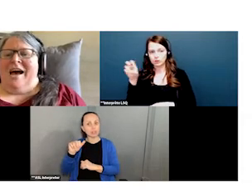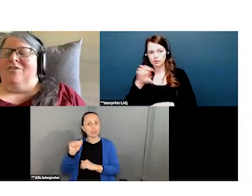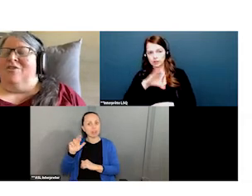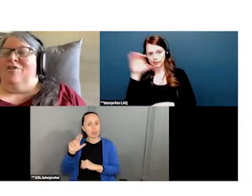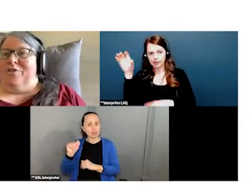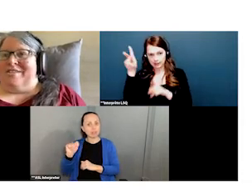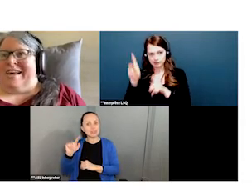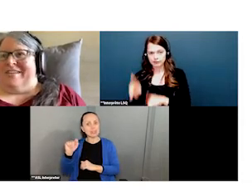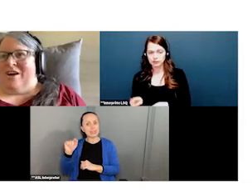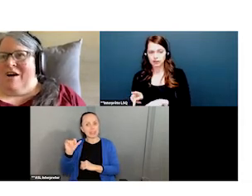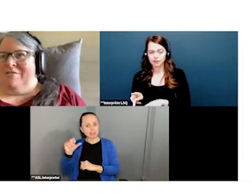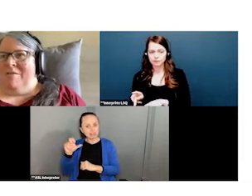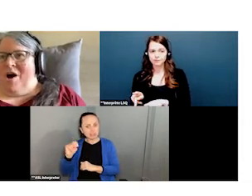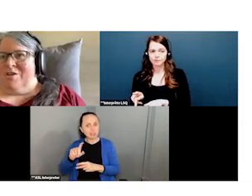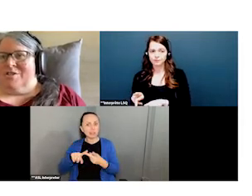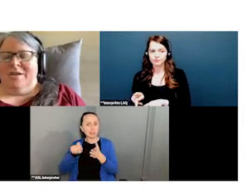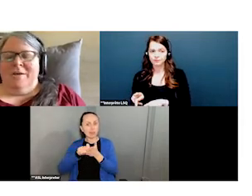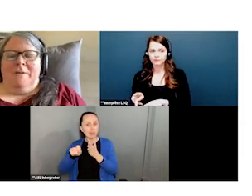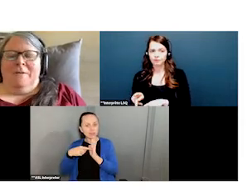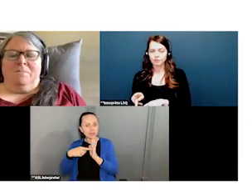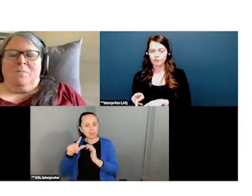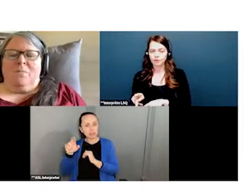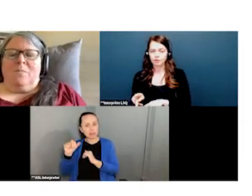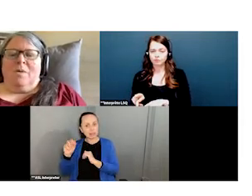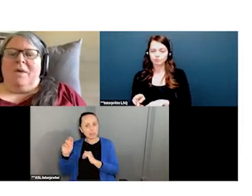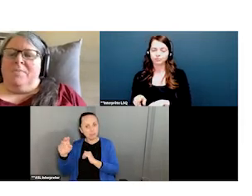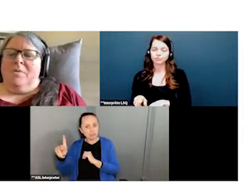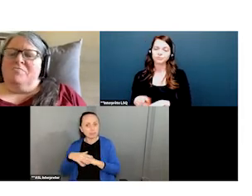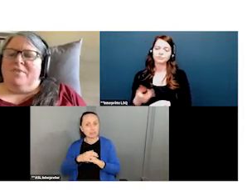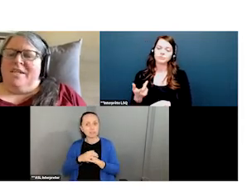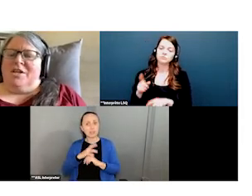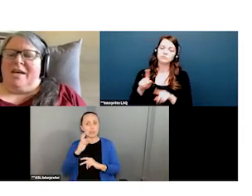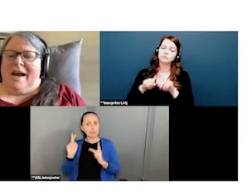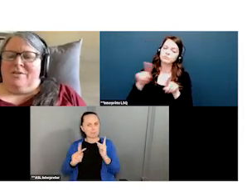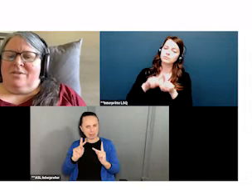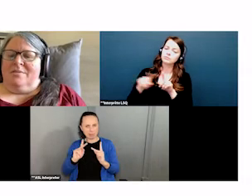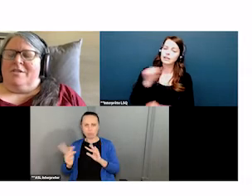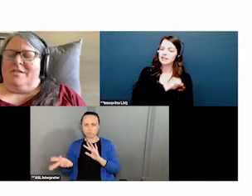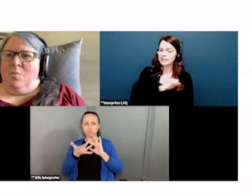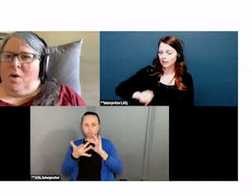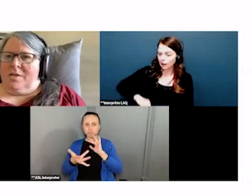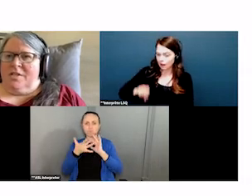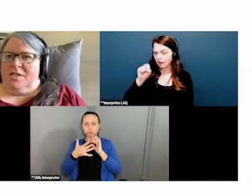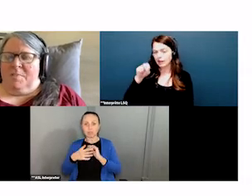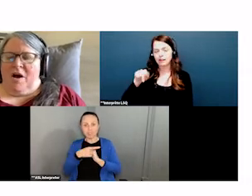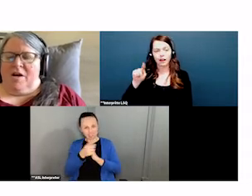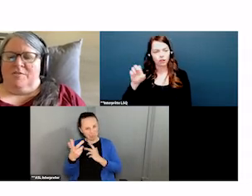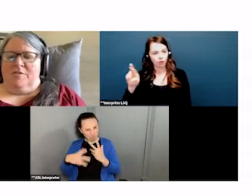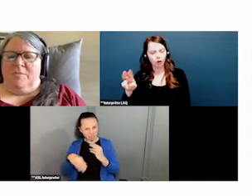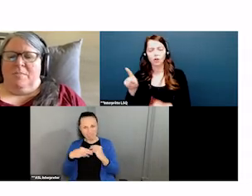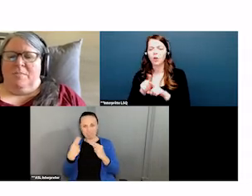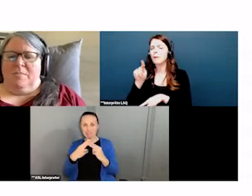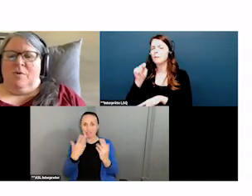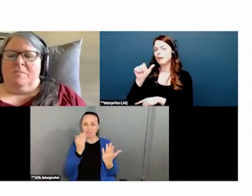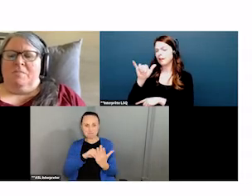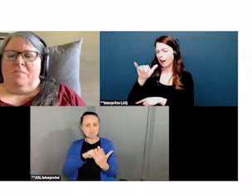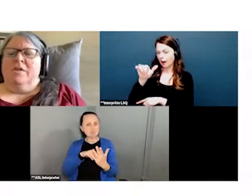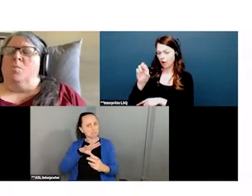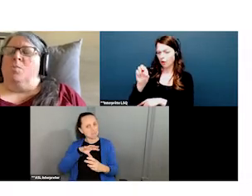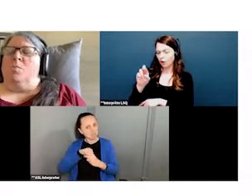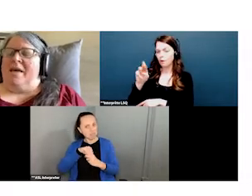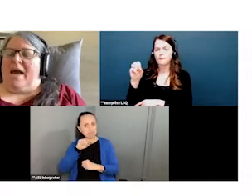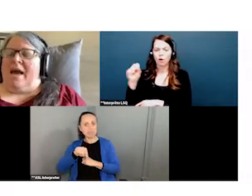Eggleton, and authors like Tara Moss. People were reaching out because they wanted to be part of something